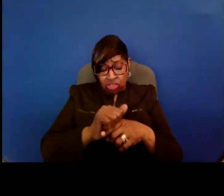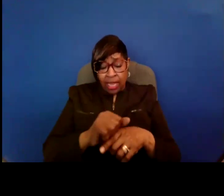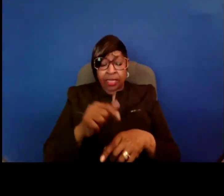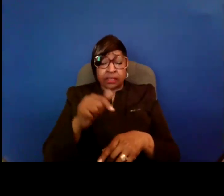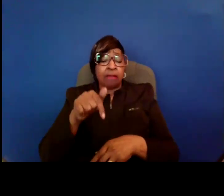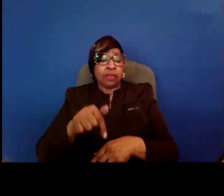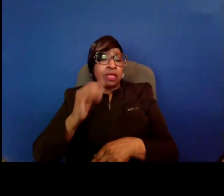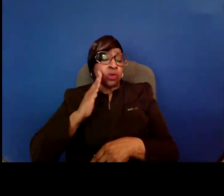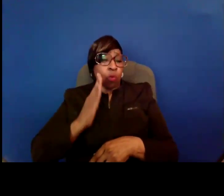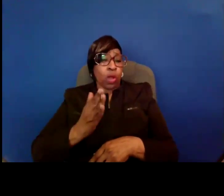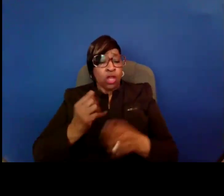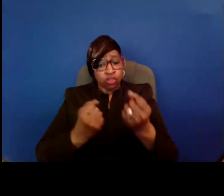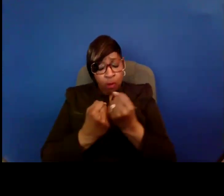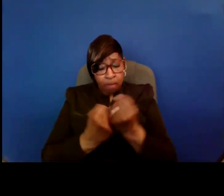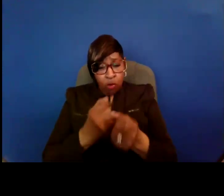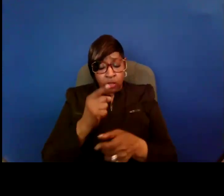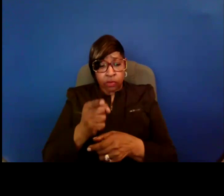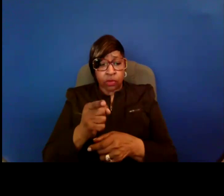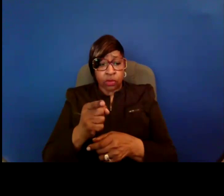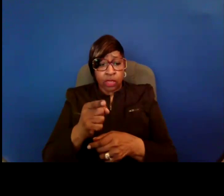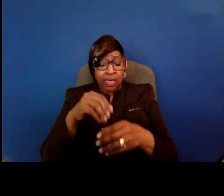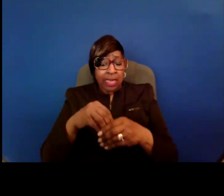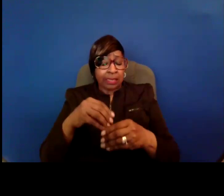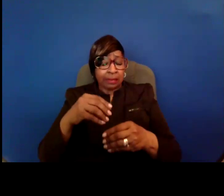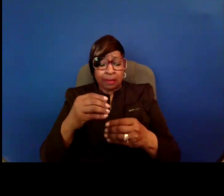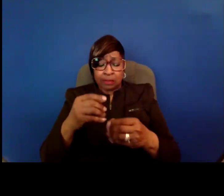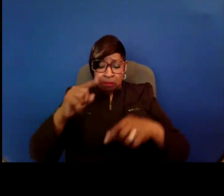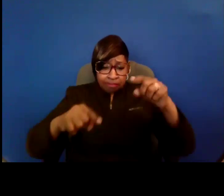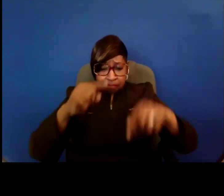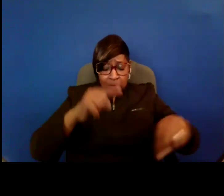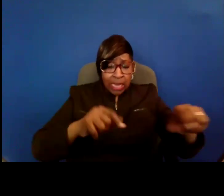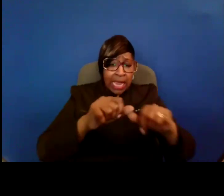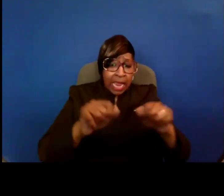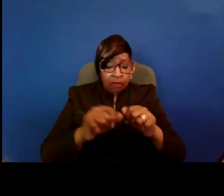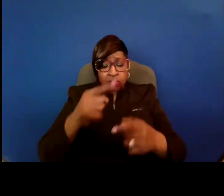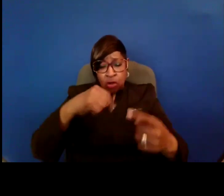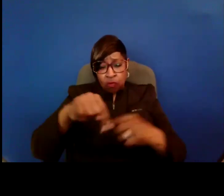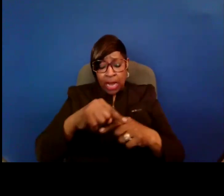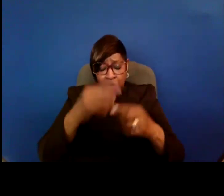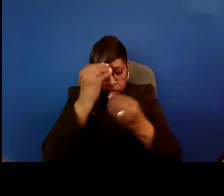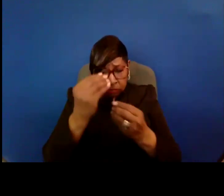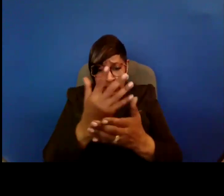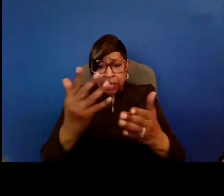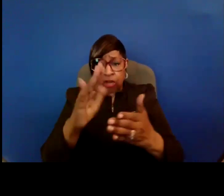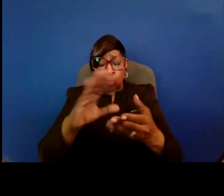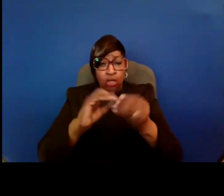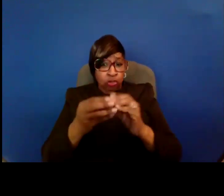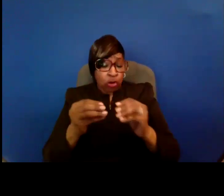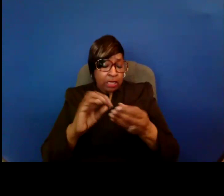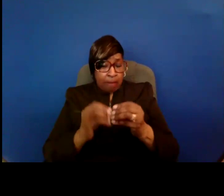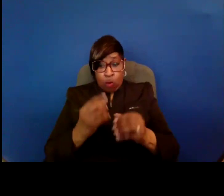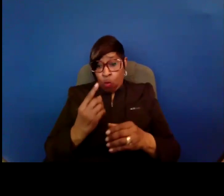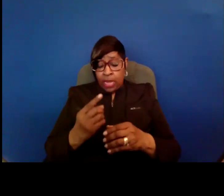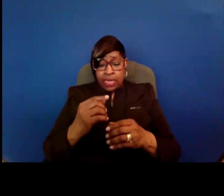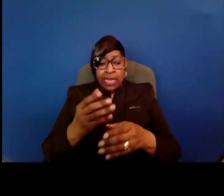to support you in so many different areas around sharing your story, number one, around getting